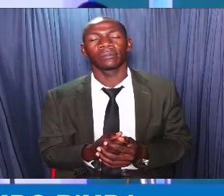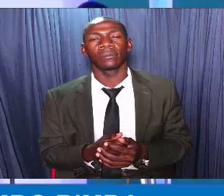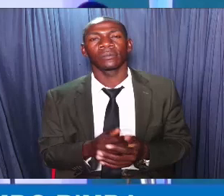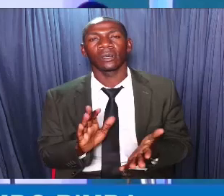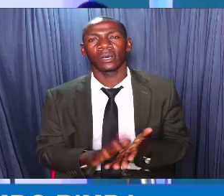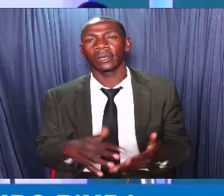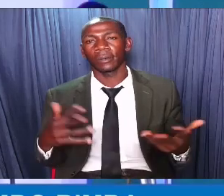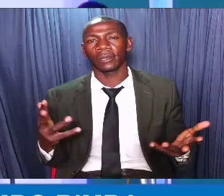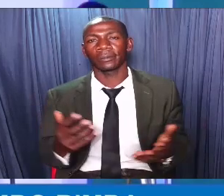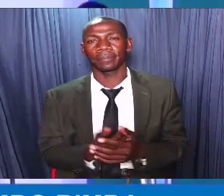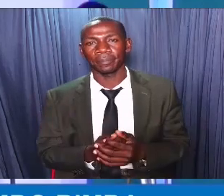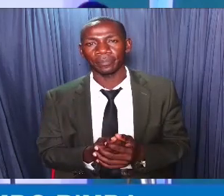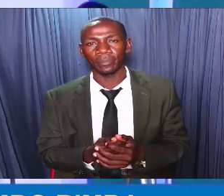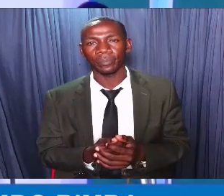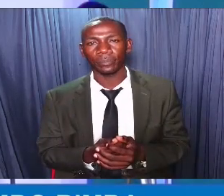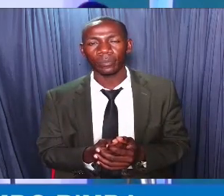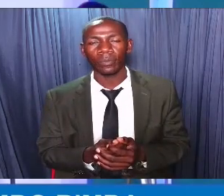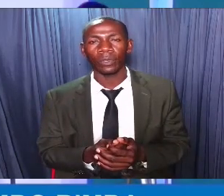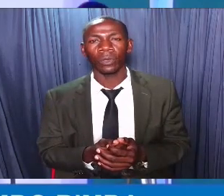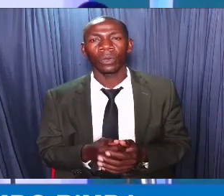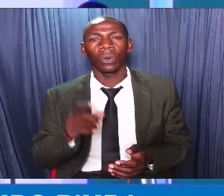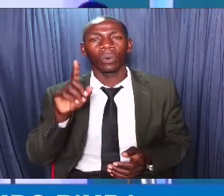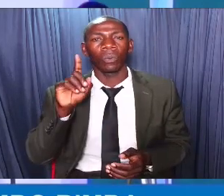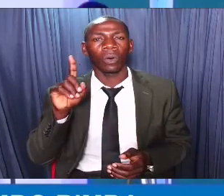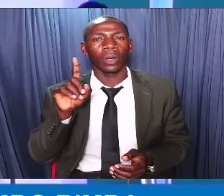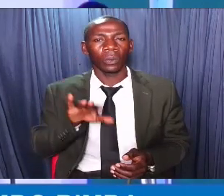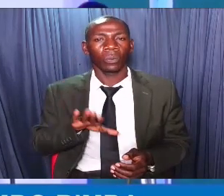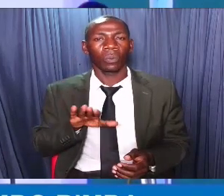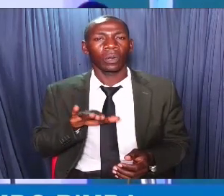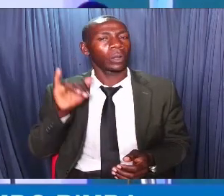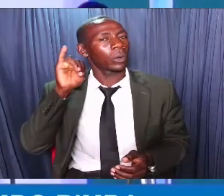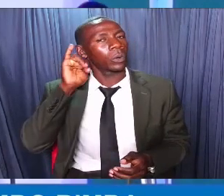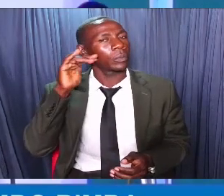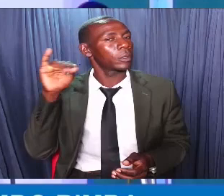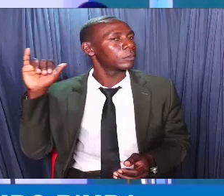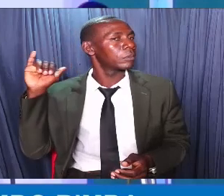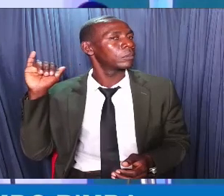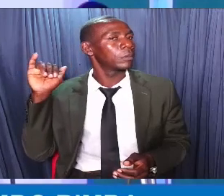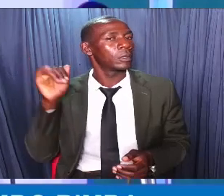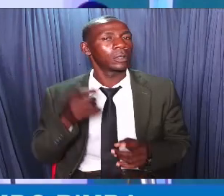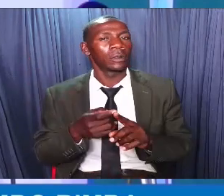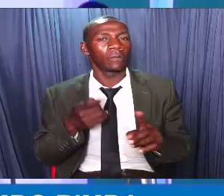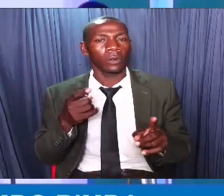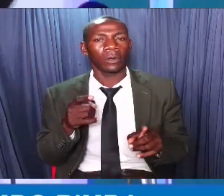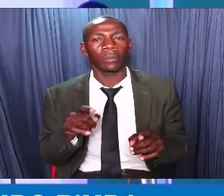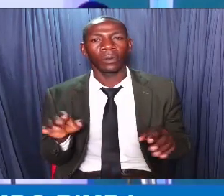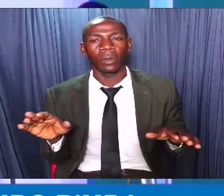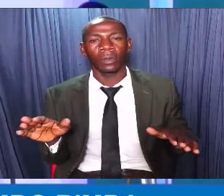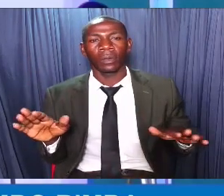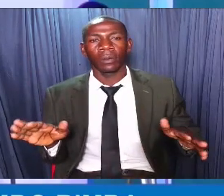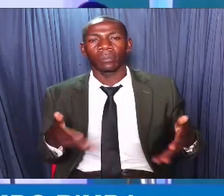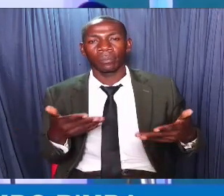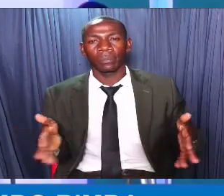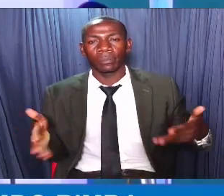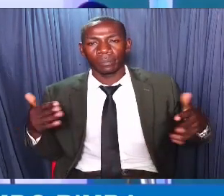more. Hallelujah. Hallelujah. Mama mmoja juzi akapiga simu. What mother the other day called? Kutoka pande za Busia sijui ni wapi. From this side, I don't